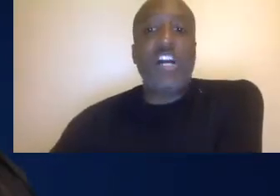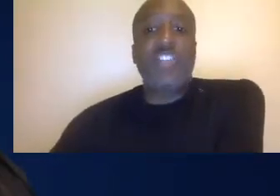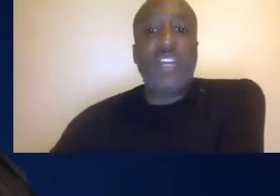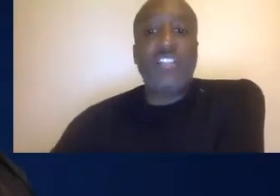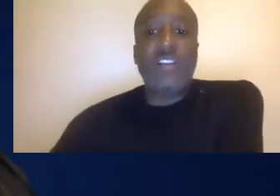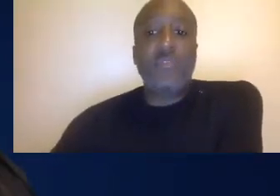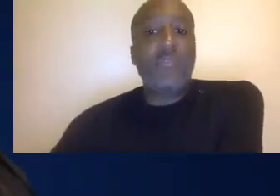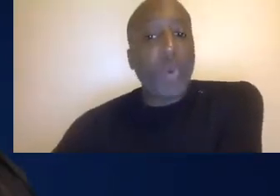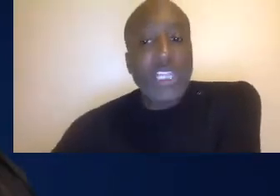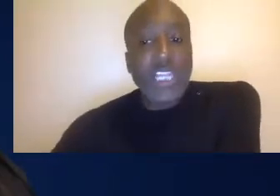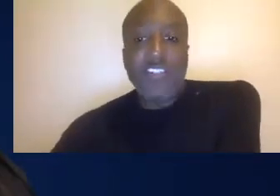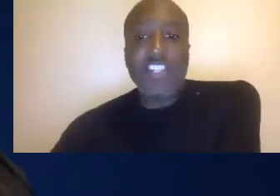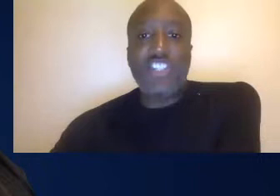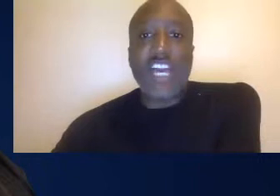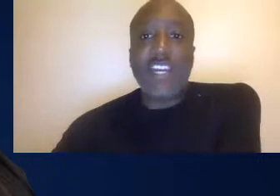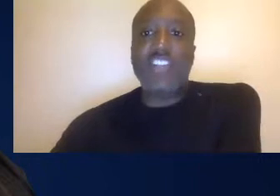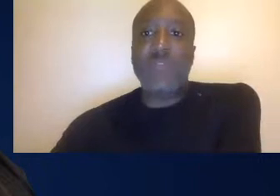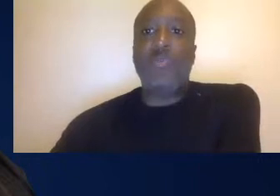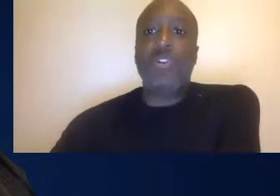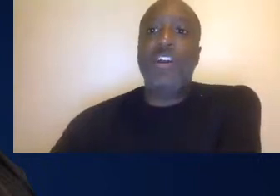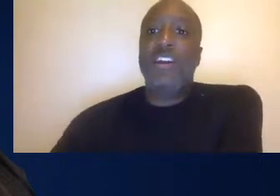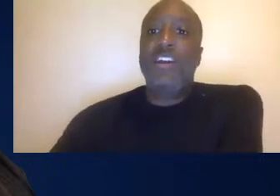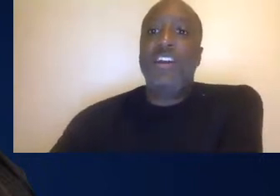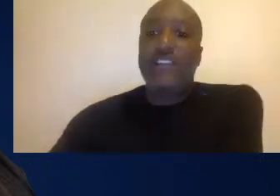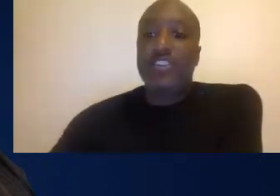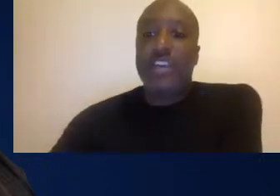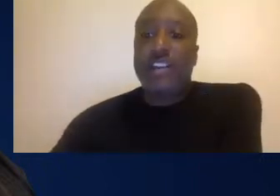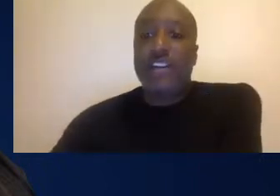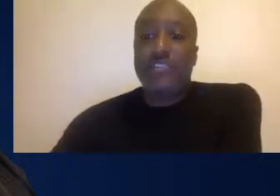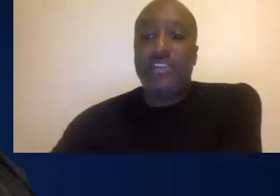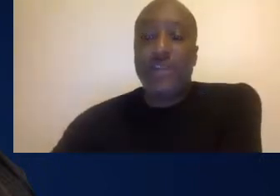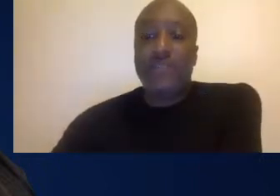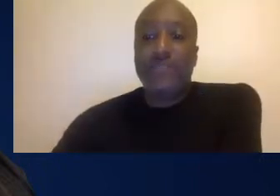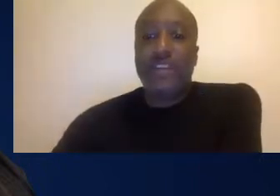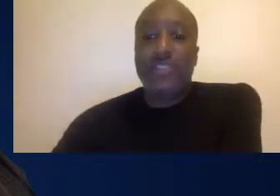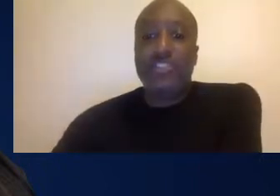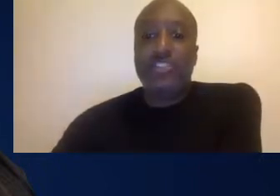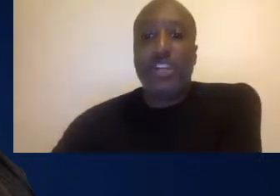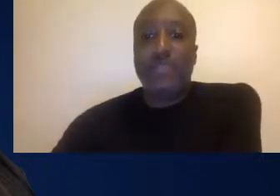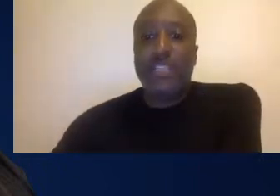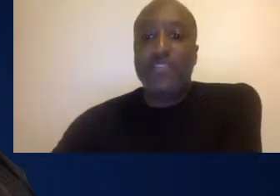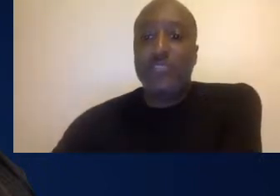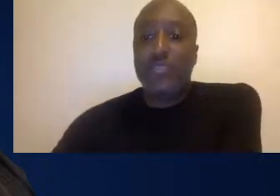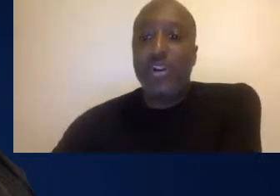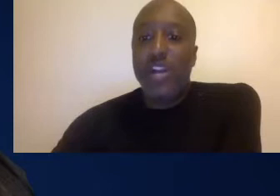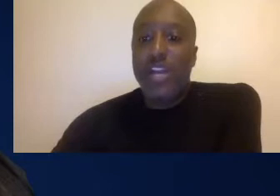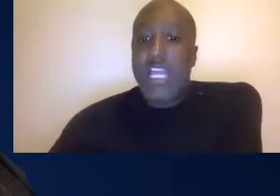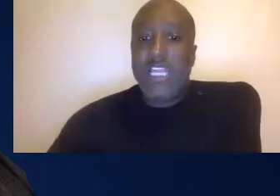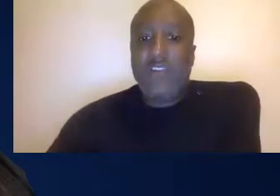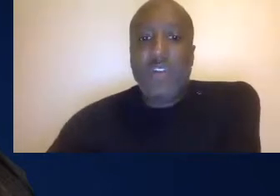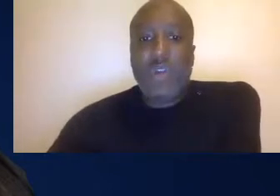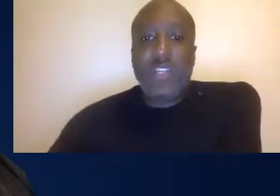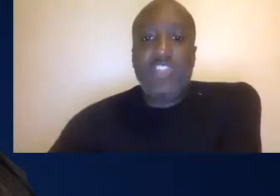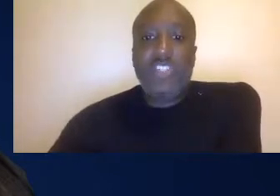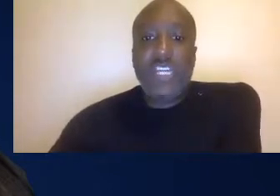show Andrea some more love in the chat. I saw people were giving her shout outs when she started. Let's give her some more